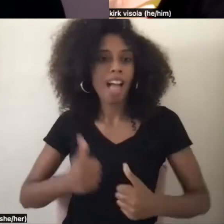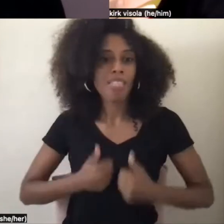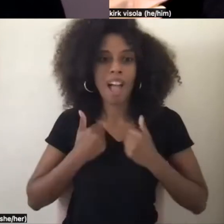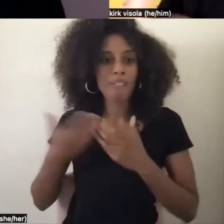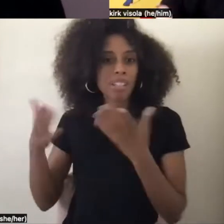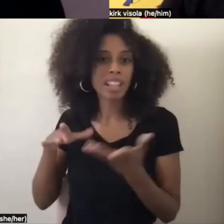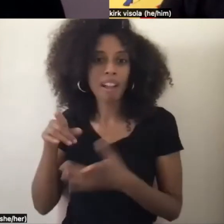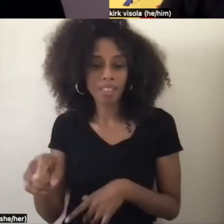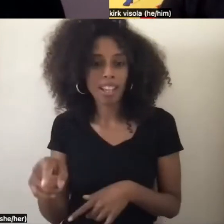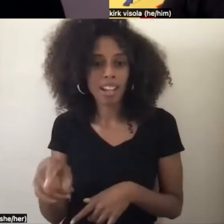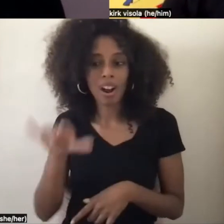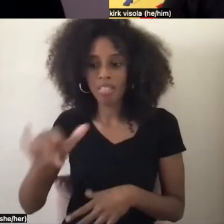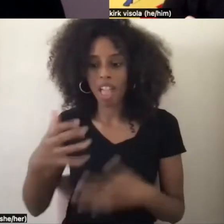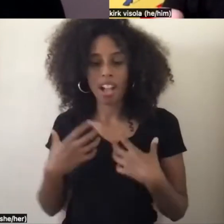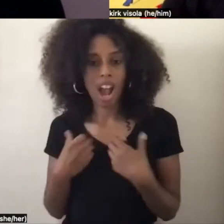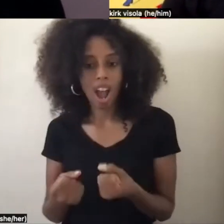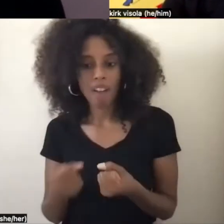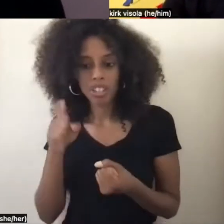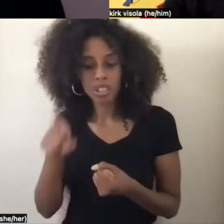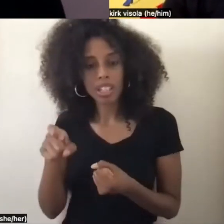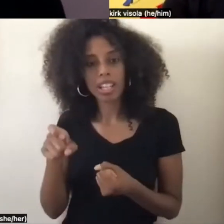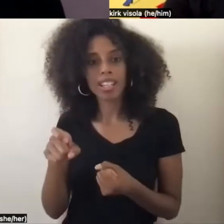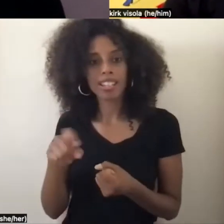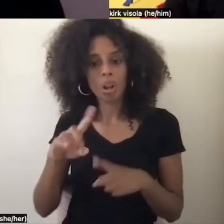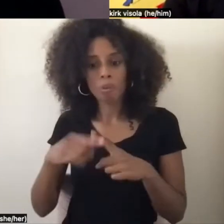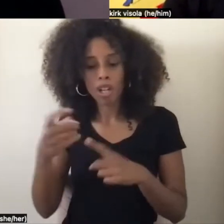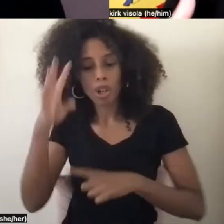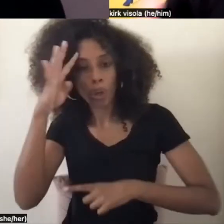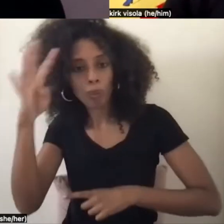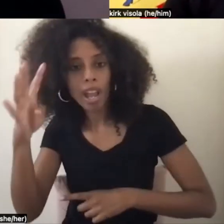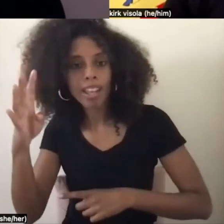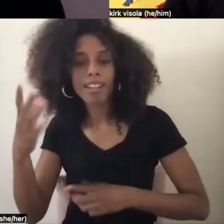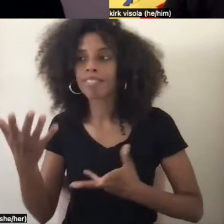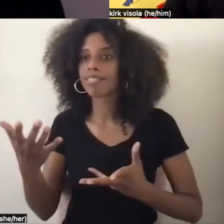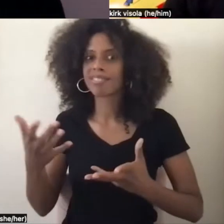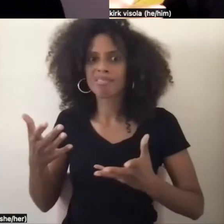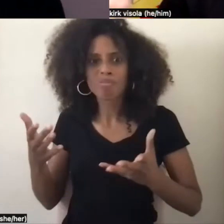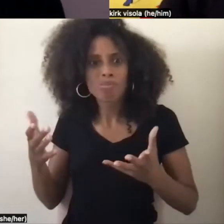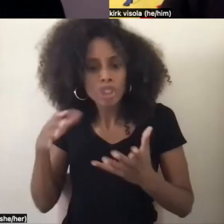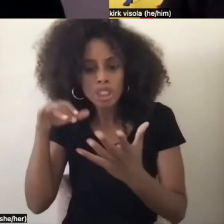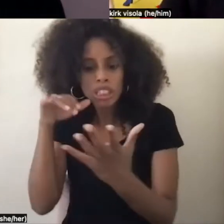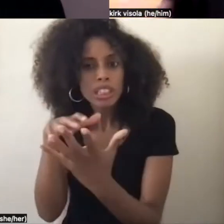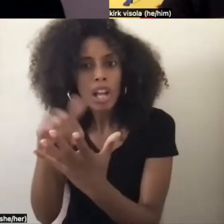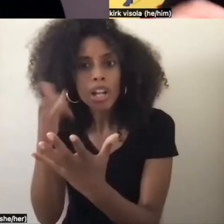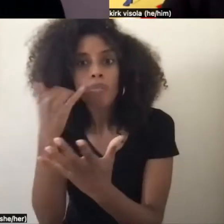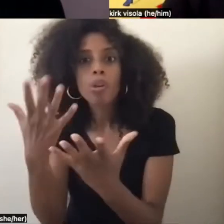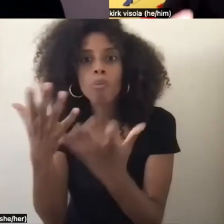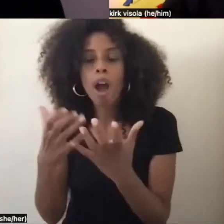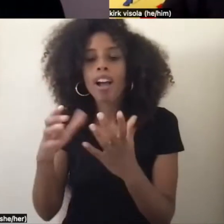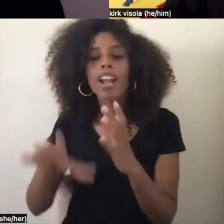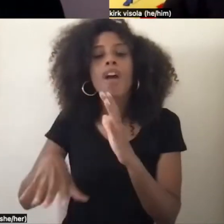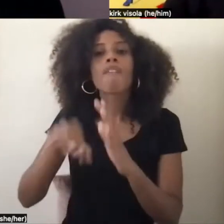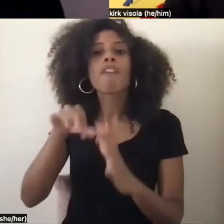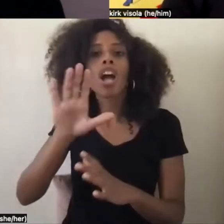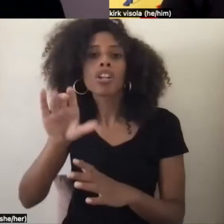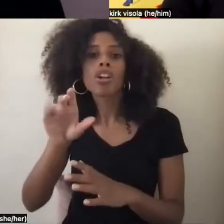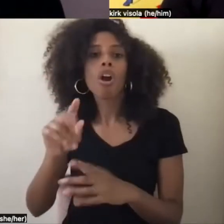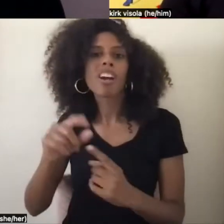as a creative, is that just be creative. You can find your niche, study if you want to, figure out other people that do things that you